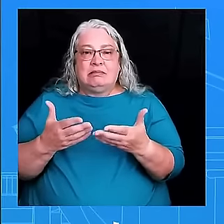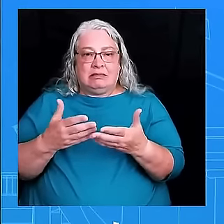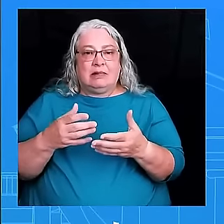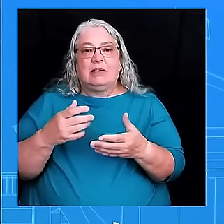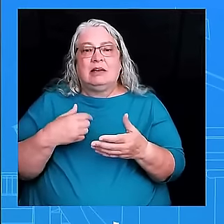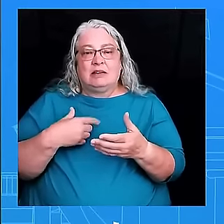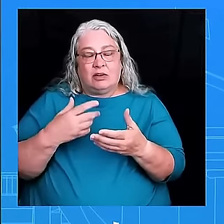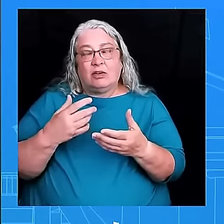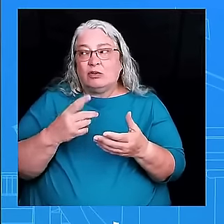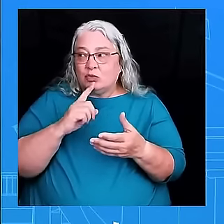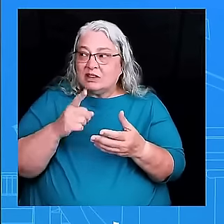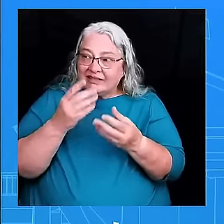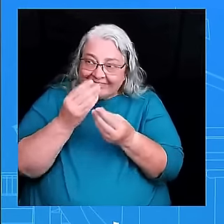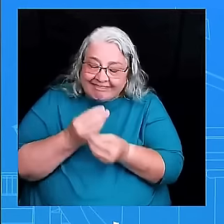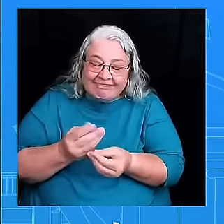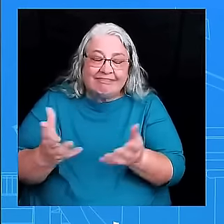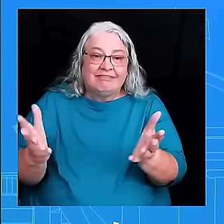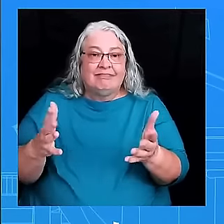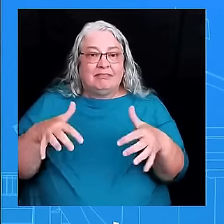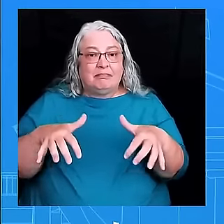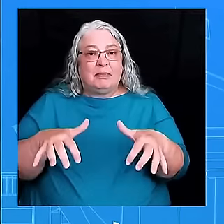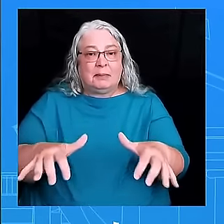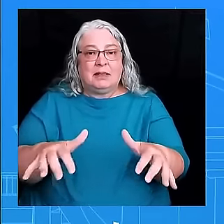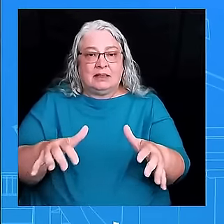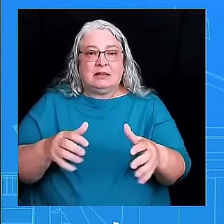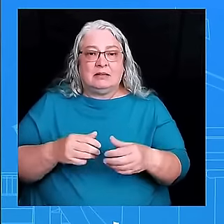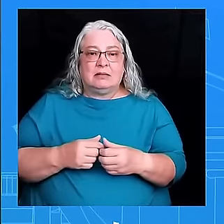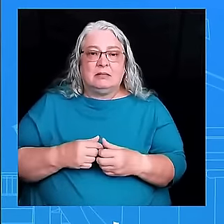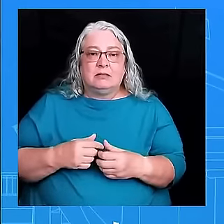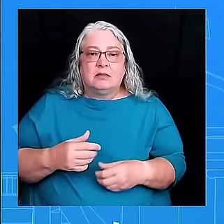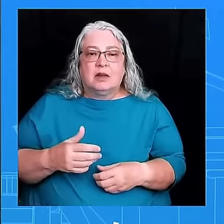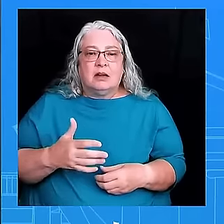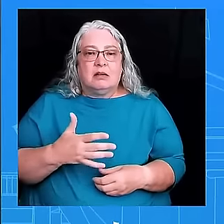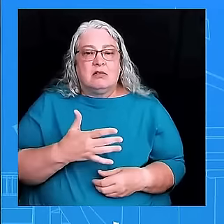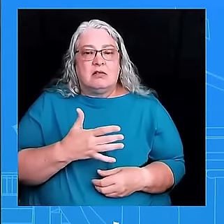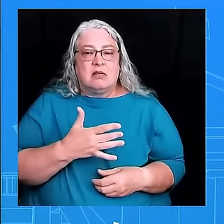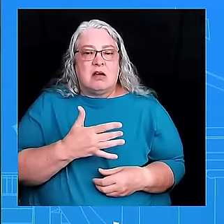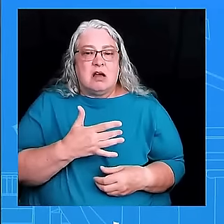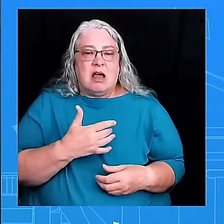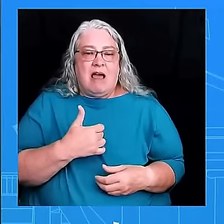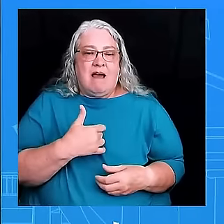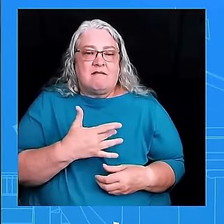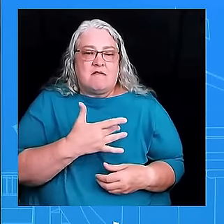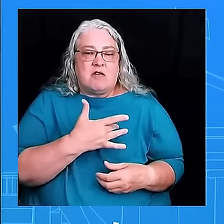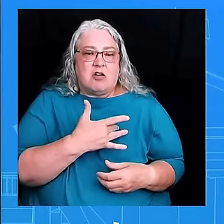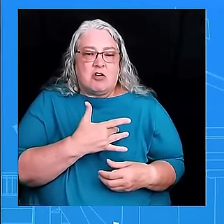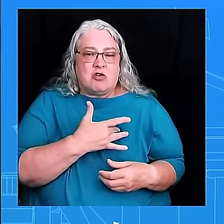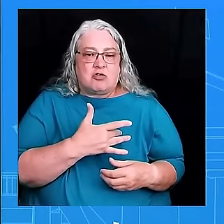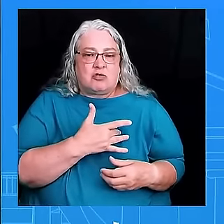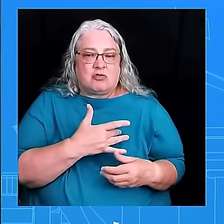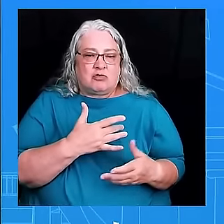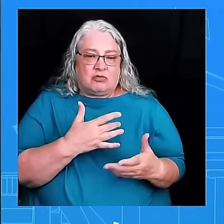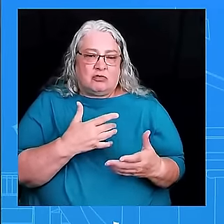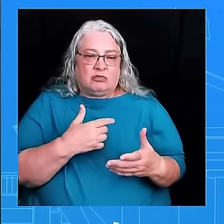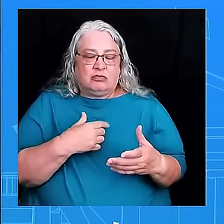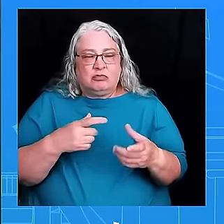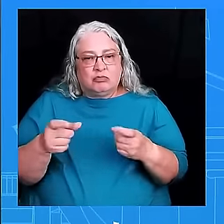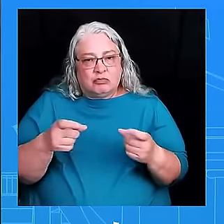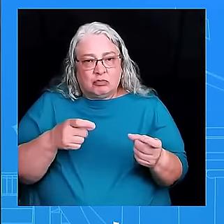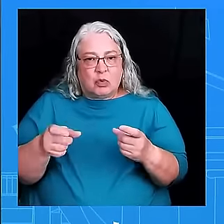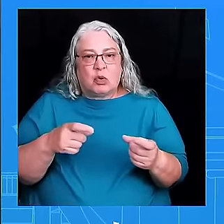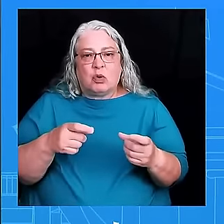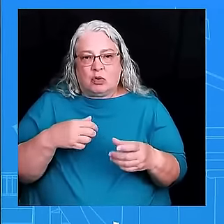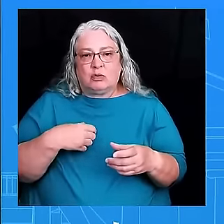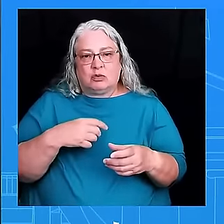in the interests of the security of the United States, our allies, and frankly, global stability. And we have not